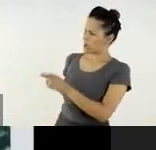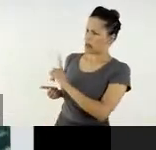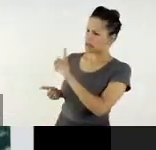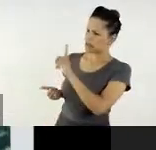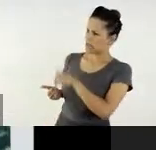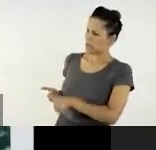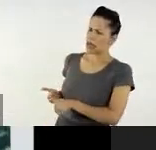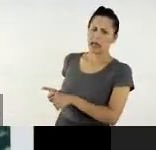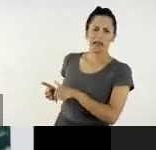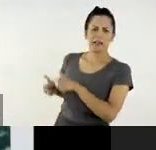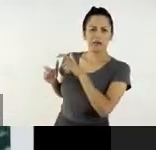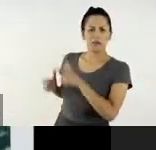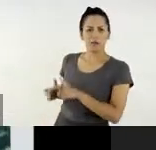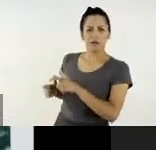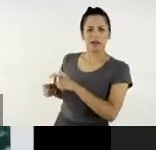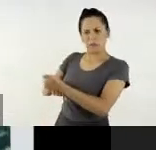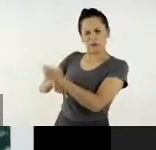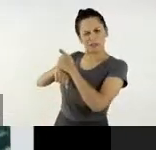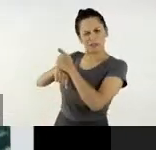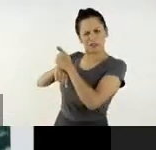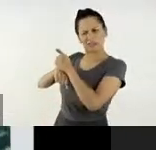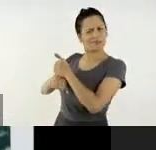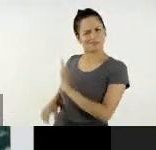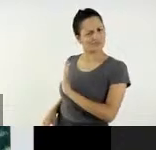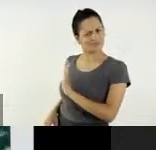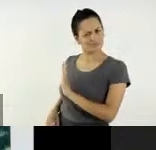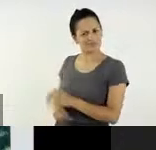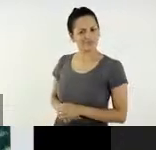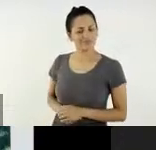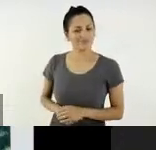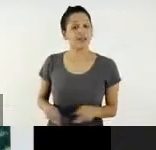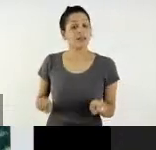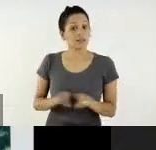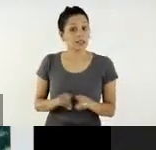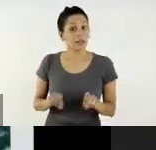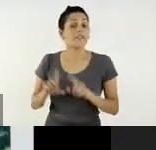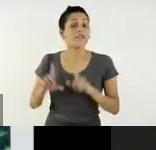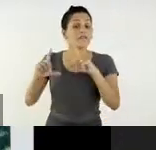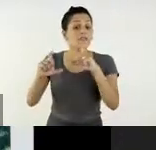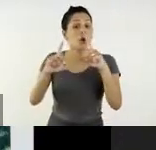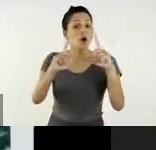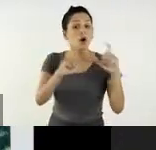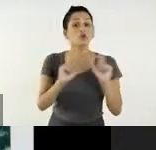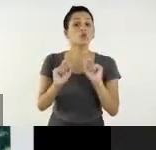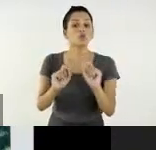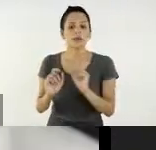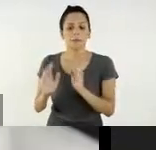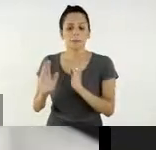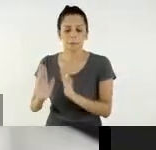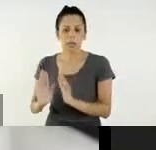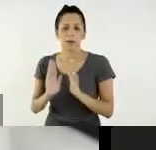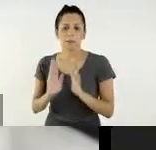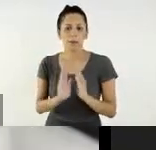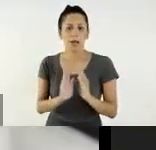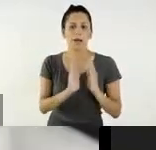And critically, they photographed the process, making pictures of making pictures.